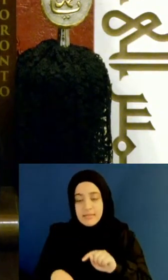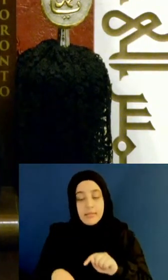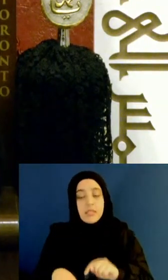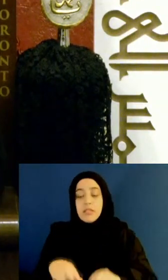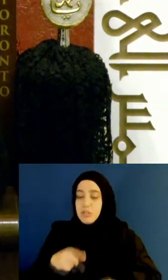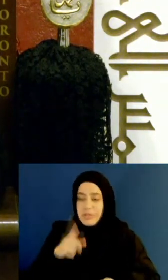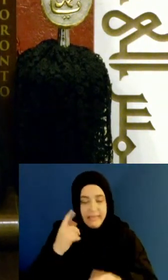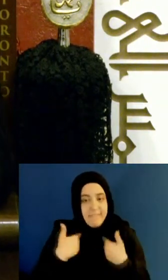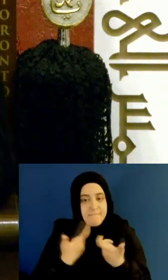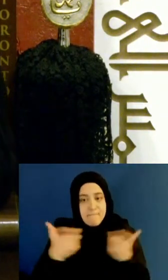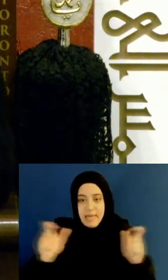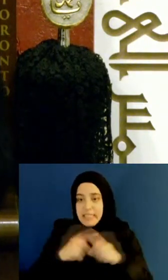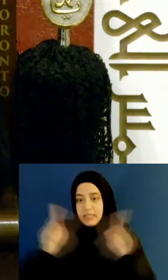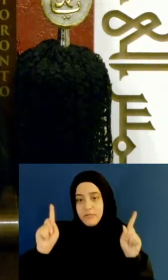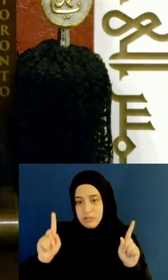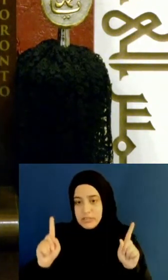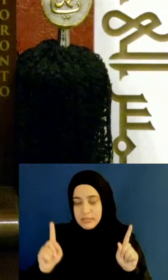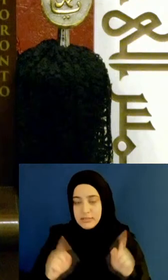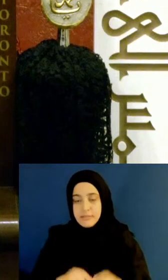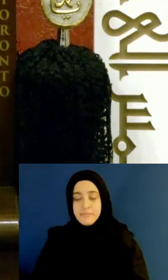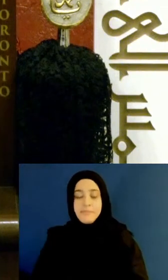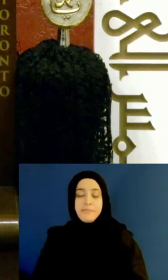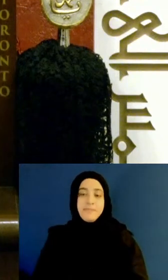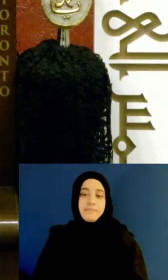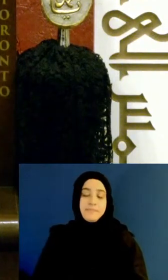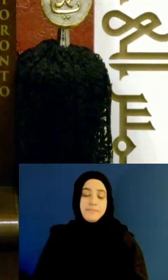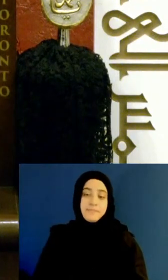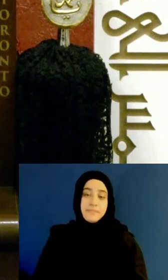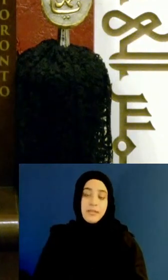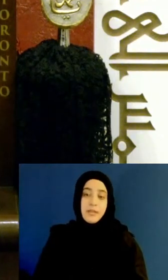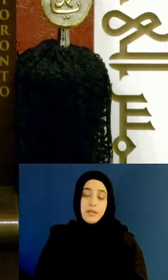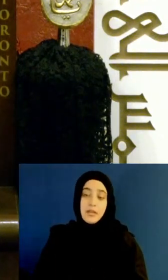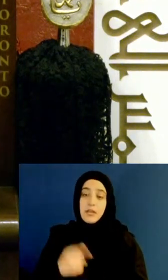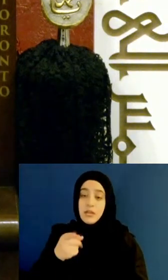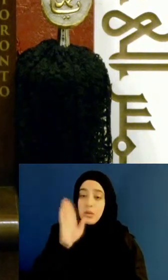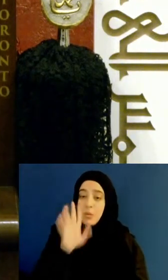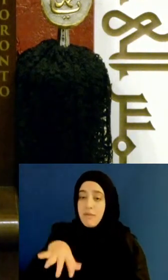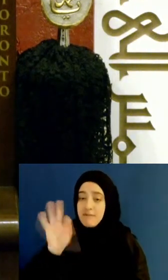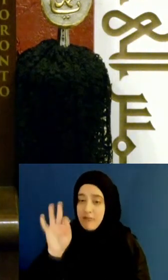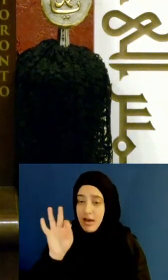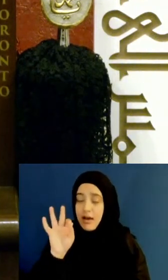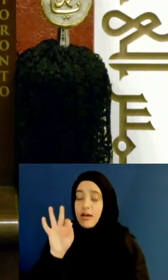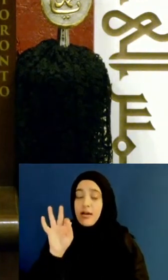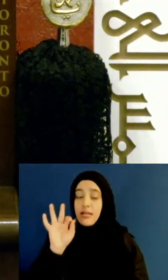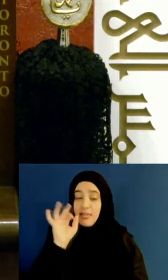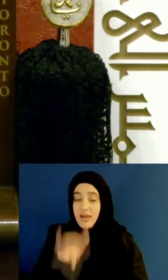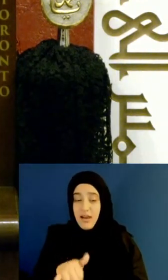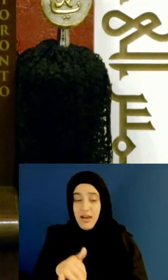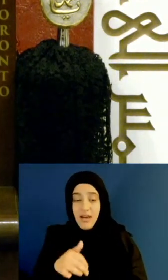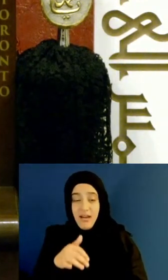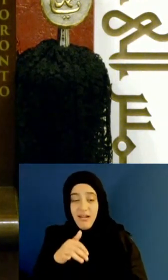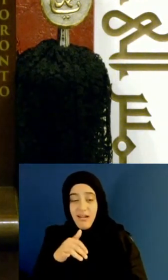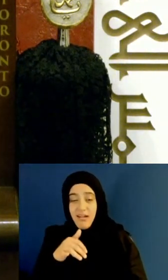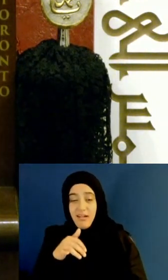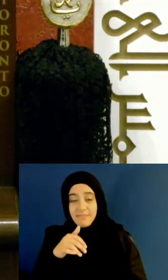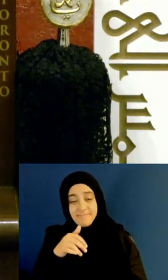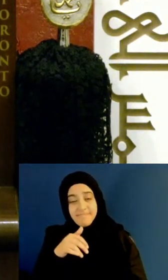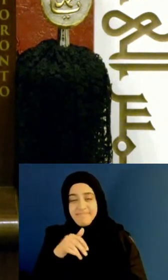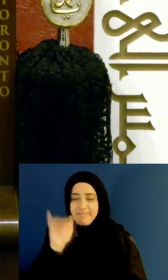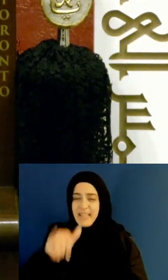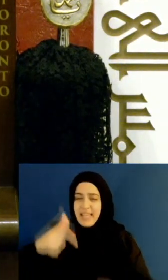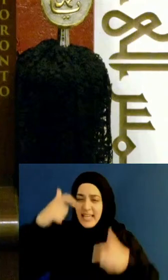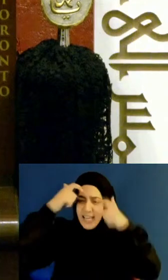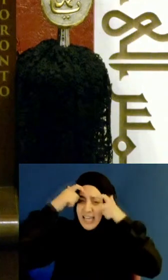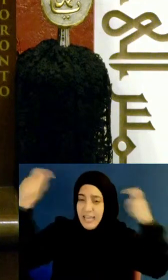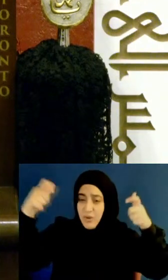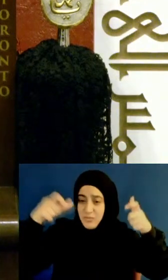two. And you find that this character of this uncontrolled ego, which is the